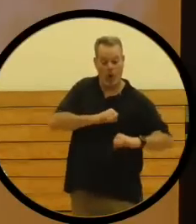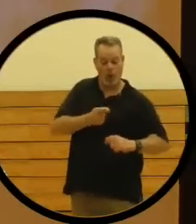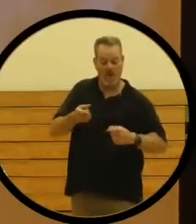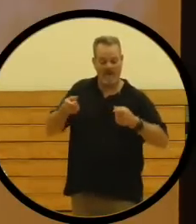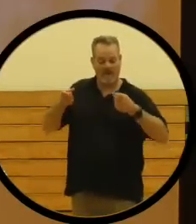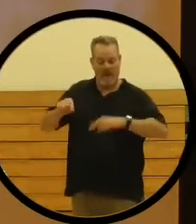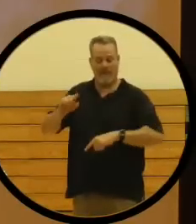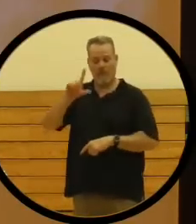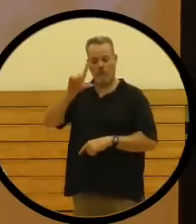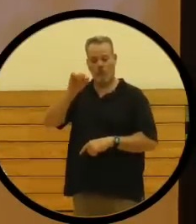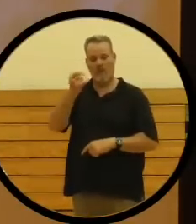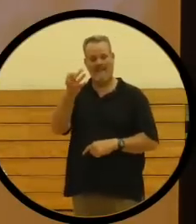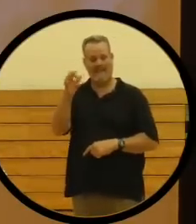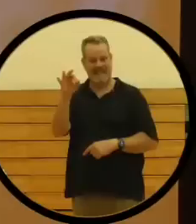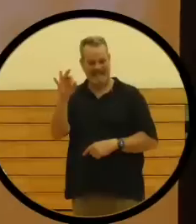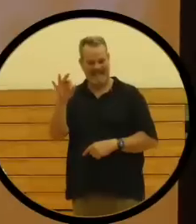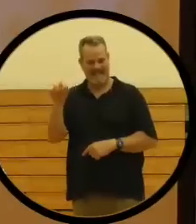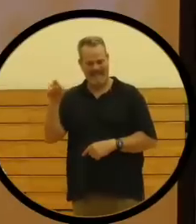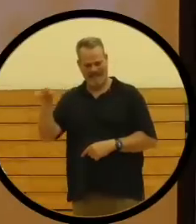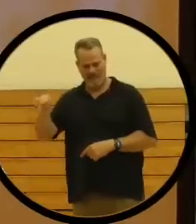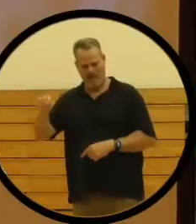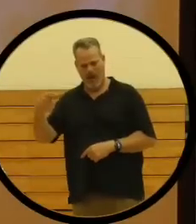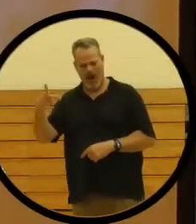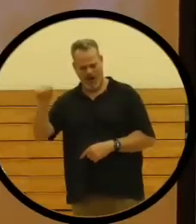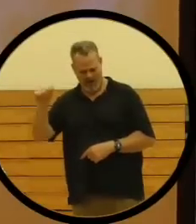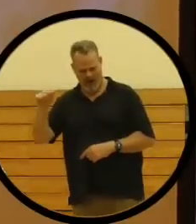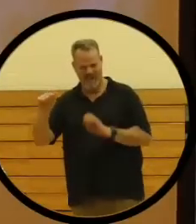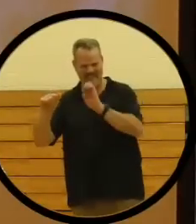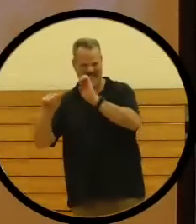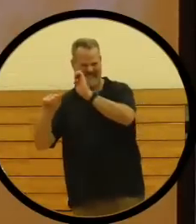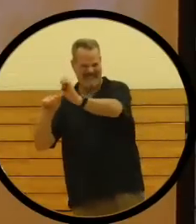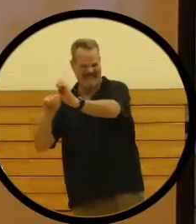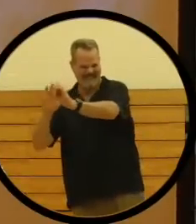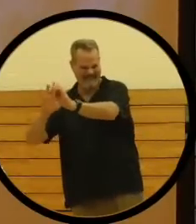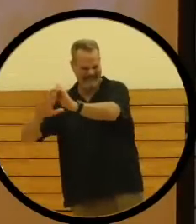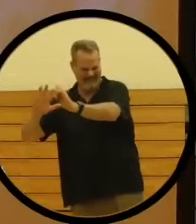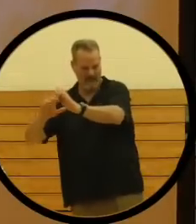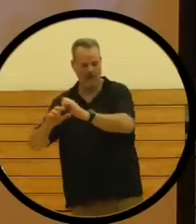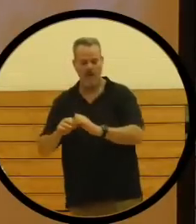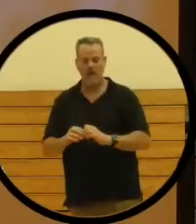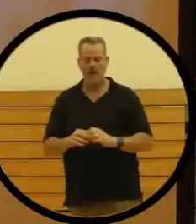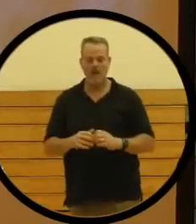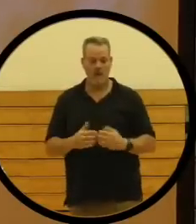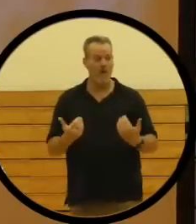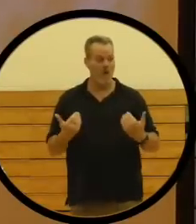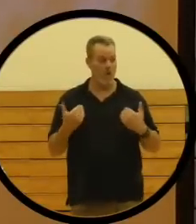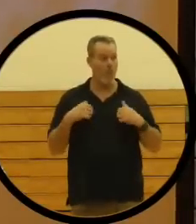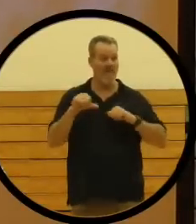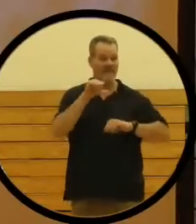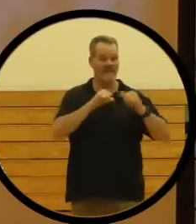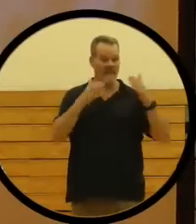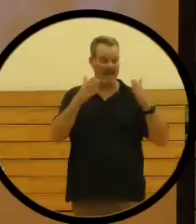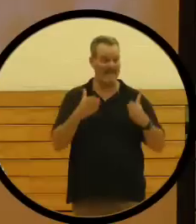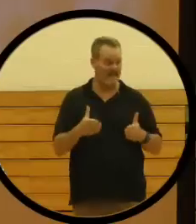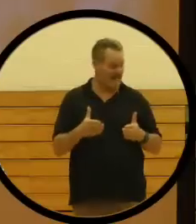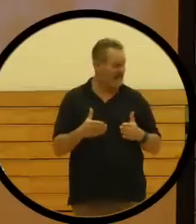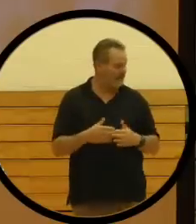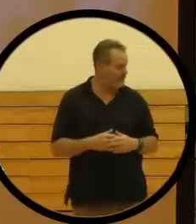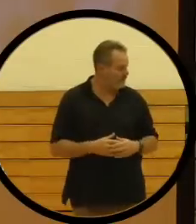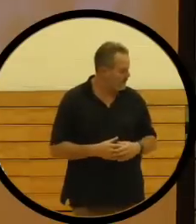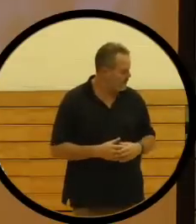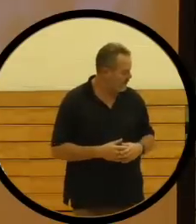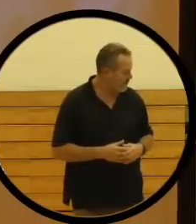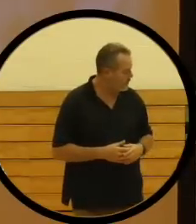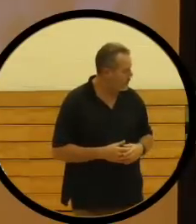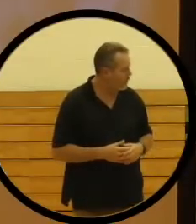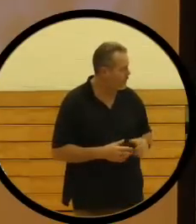and a little bit over to the east of us here. And so we actually have a scientist, Nympha Bennington, who's working with